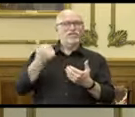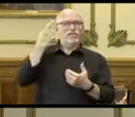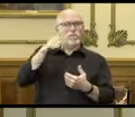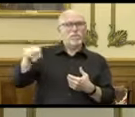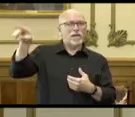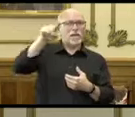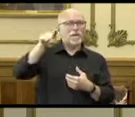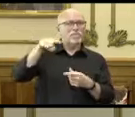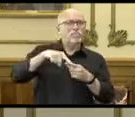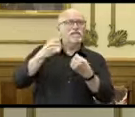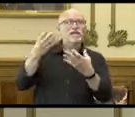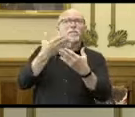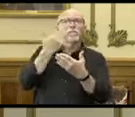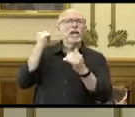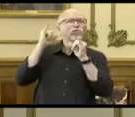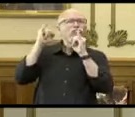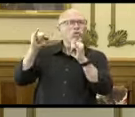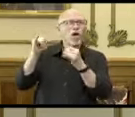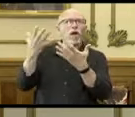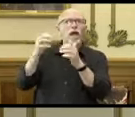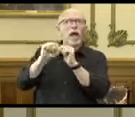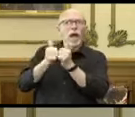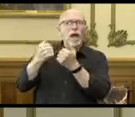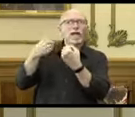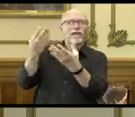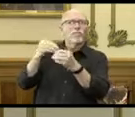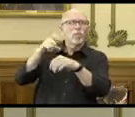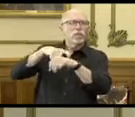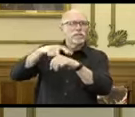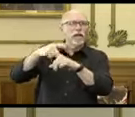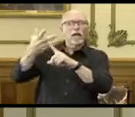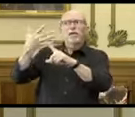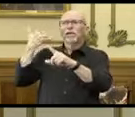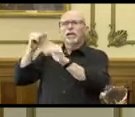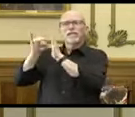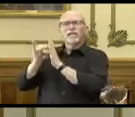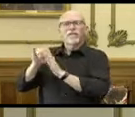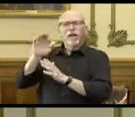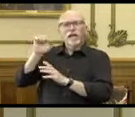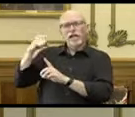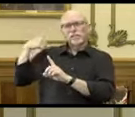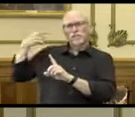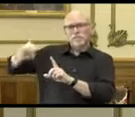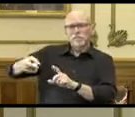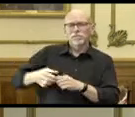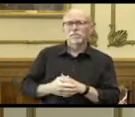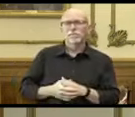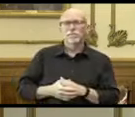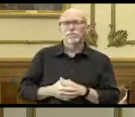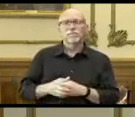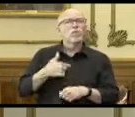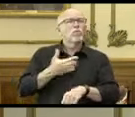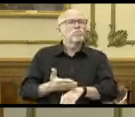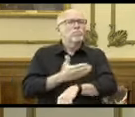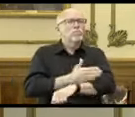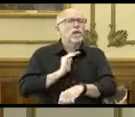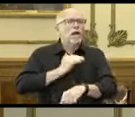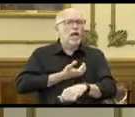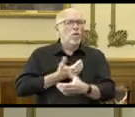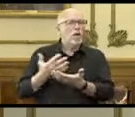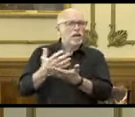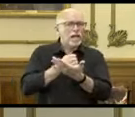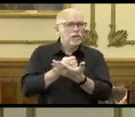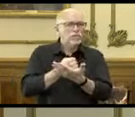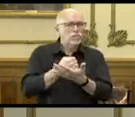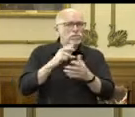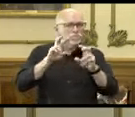by giving them better instructions and more time to go back and identify cases. And we've enhanced our agency data collection